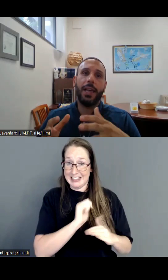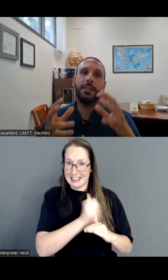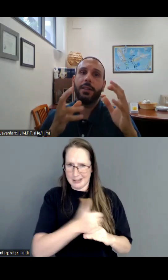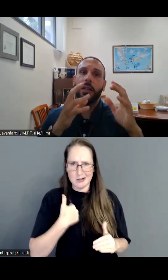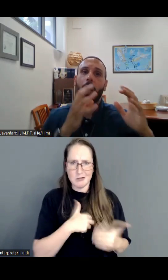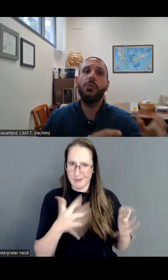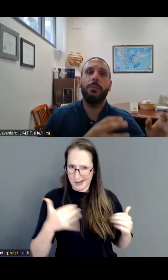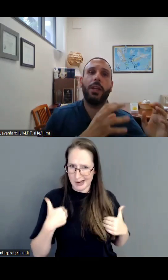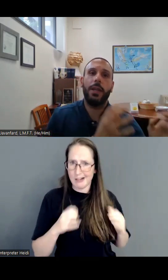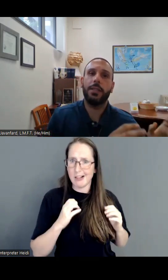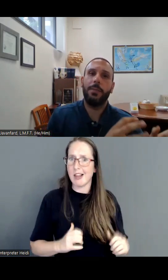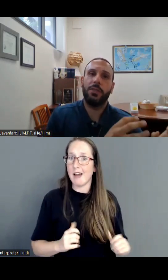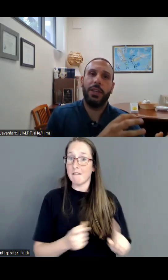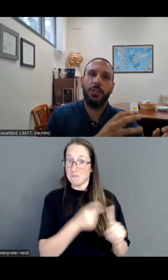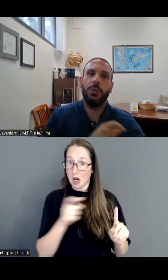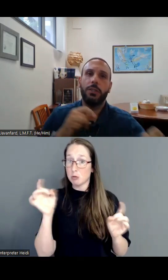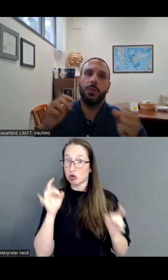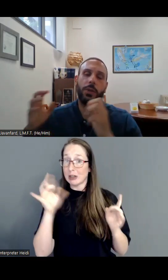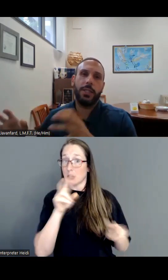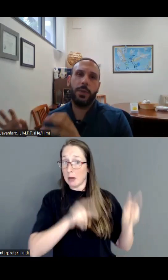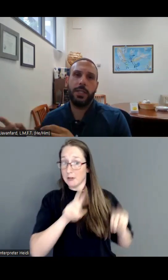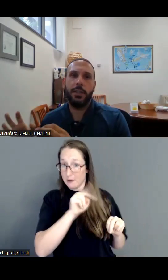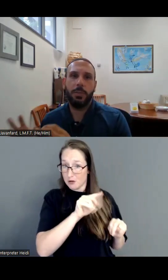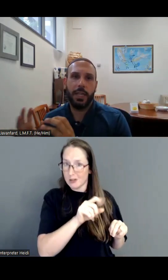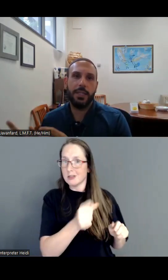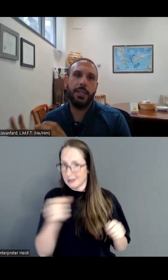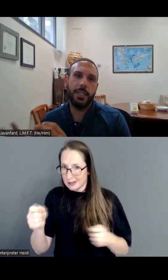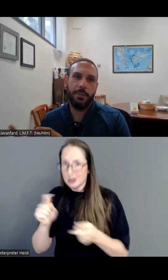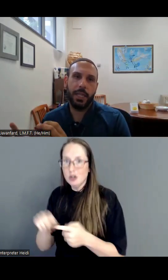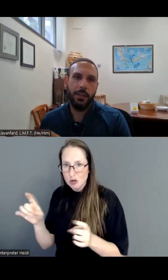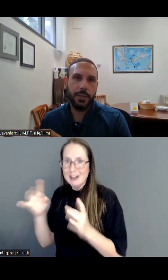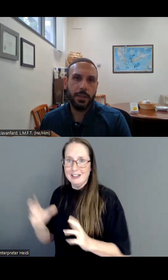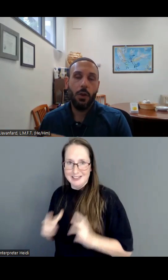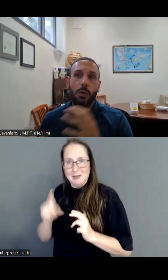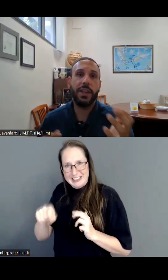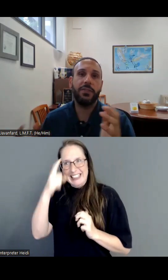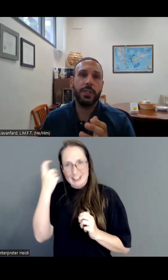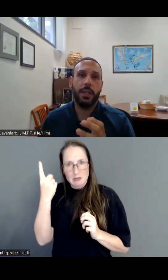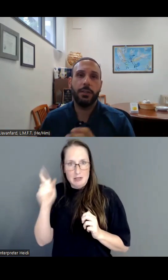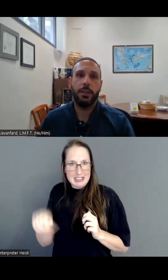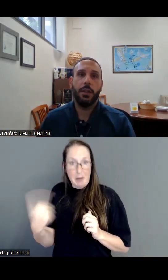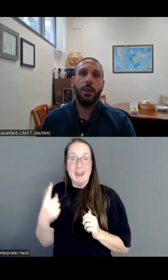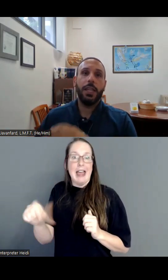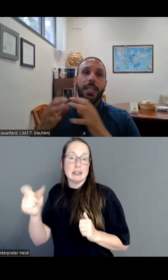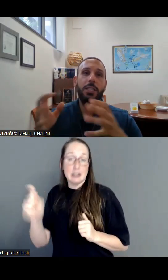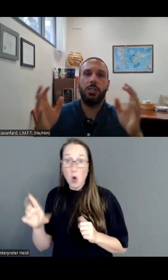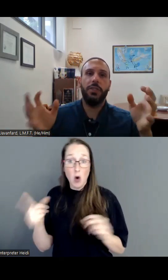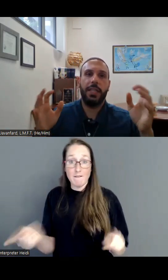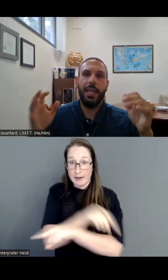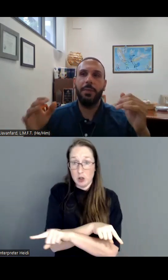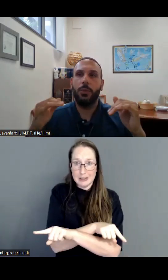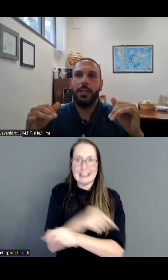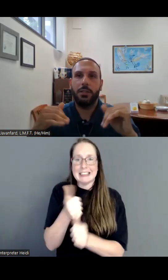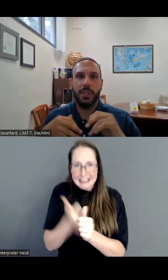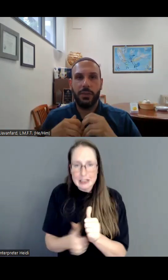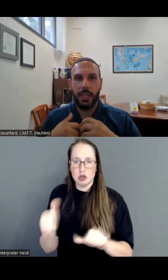had clients go from a crisis observation unit to a crisis residential because they needed something else, or vice versa. Each service